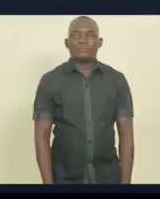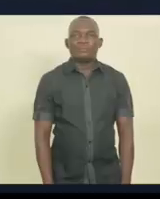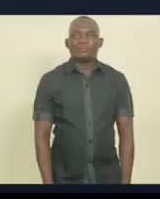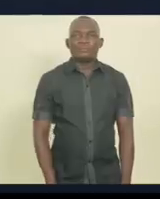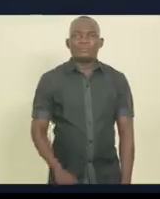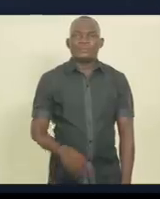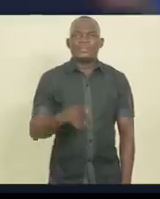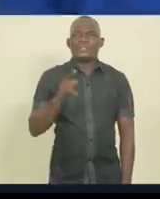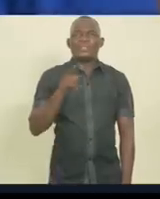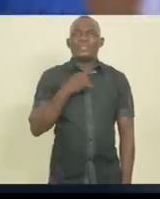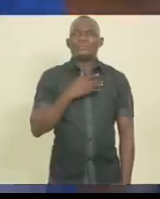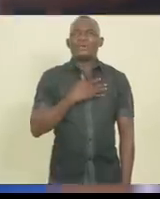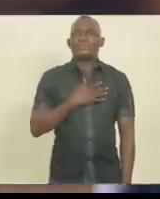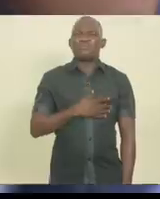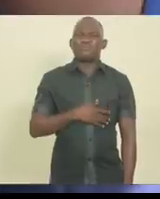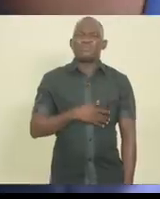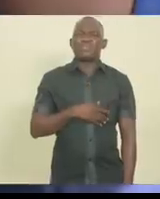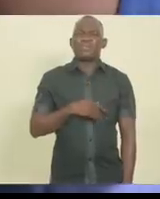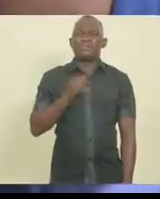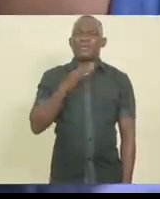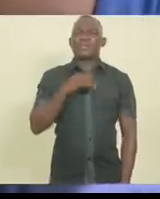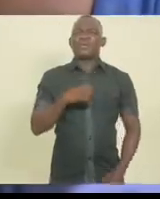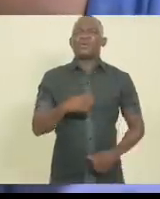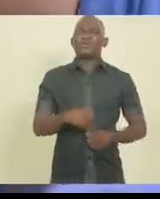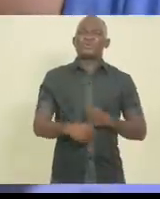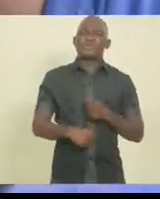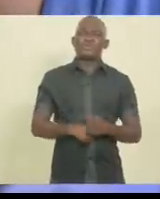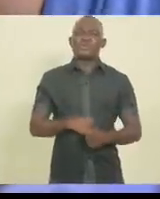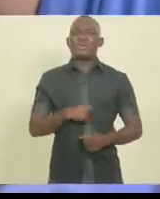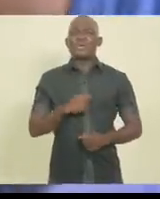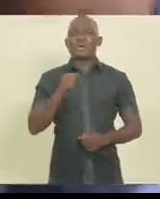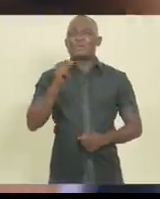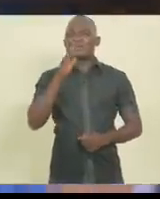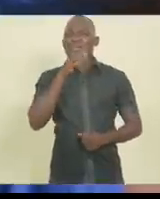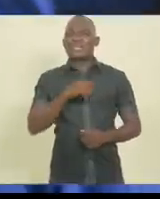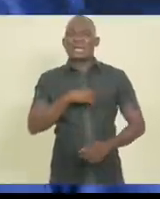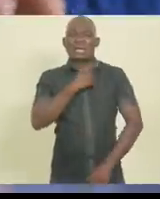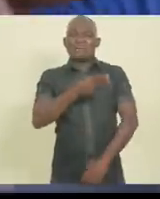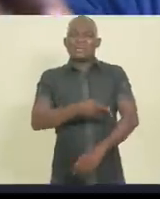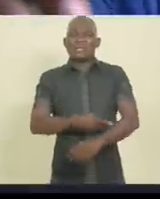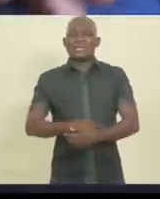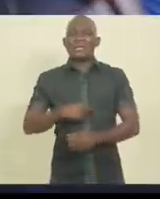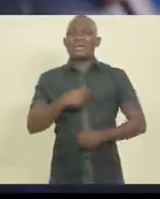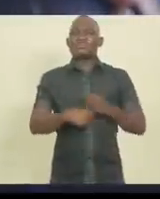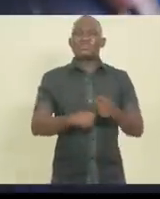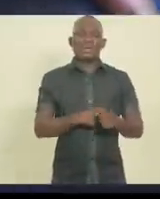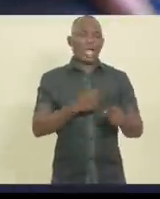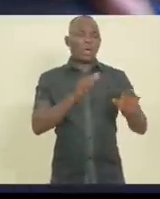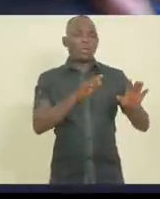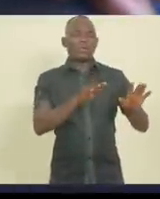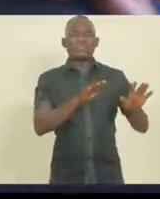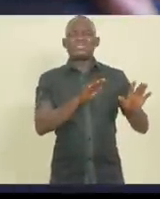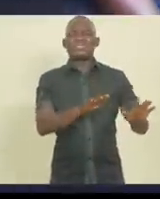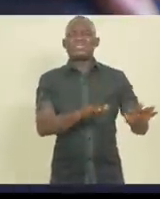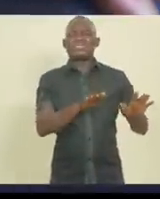Sorry, madam. Take it easy, okay? There's nothing to be sorry about. At least I'm pregnant,